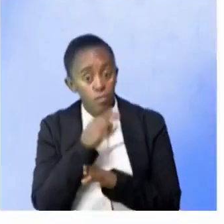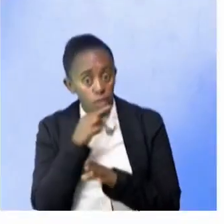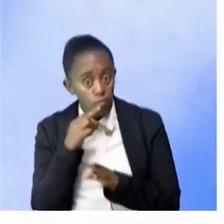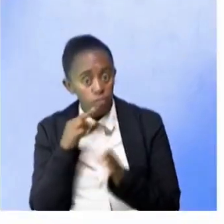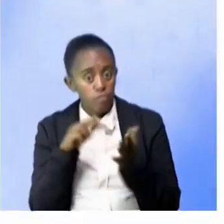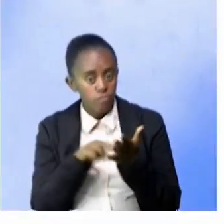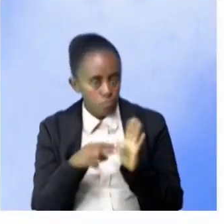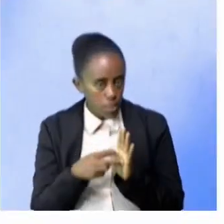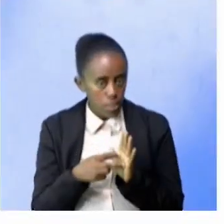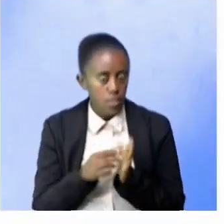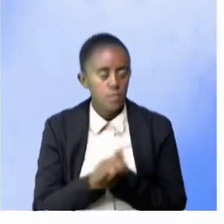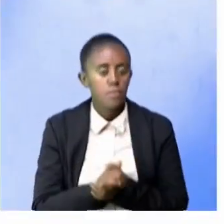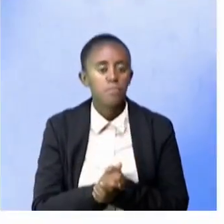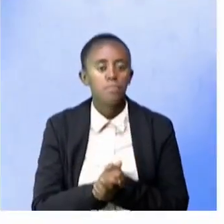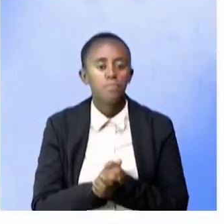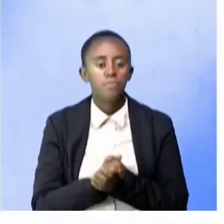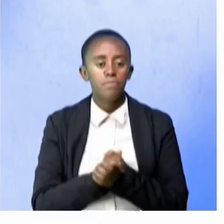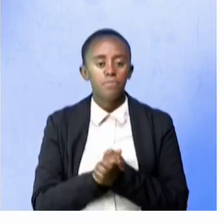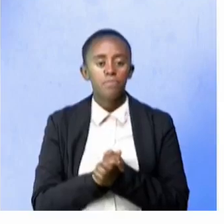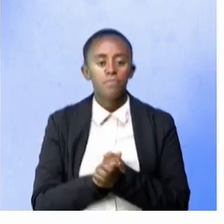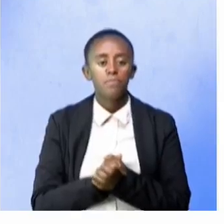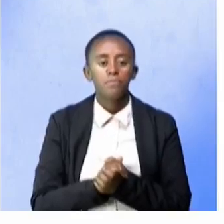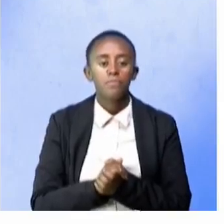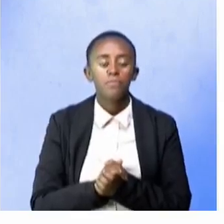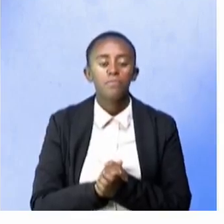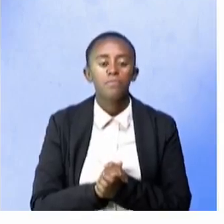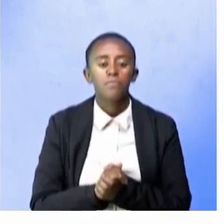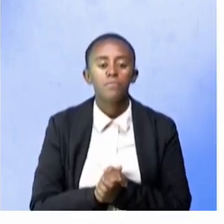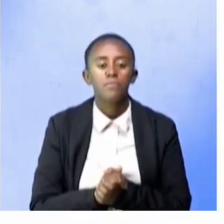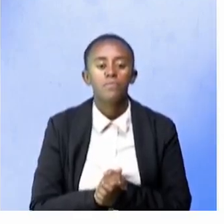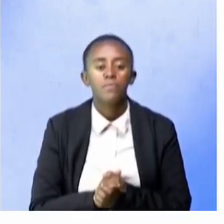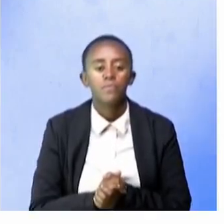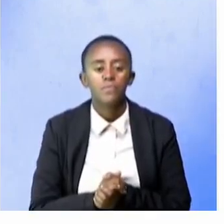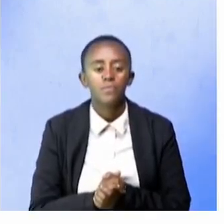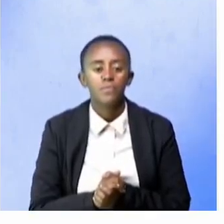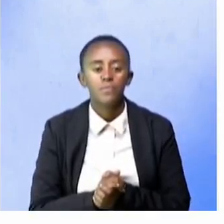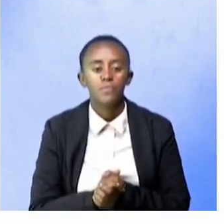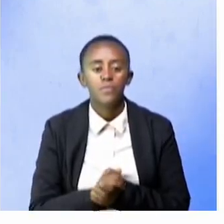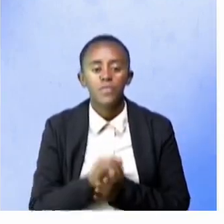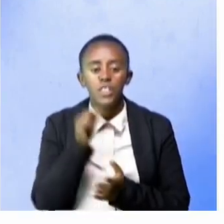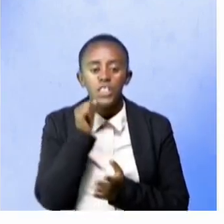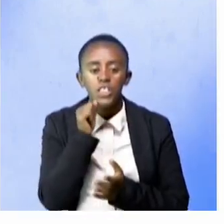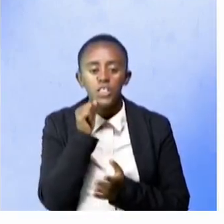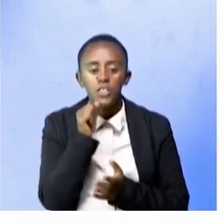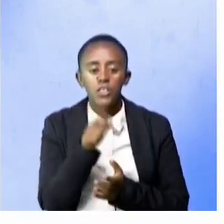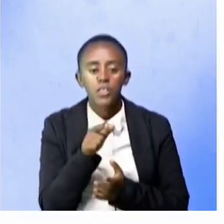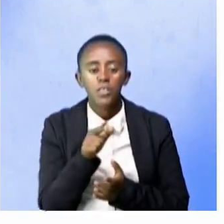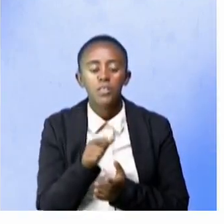She speaks